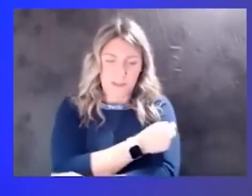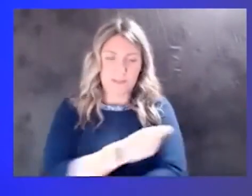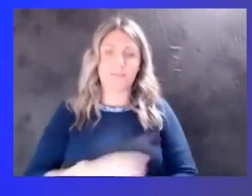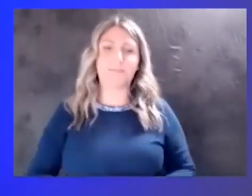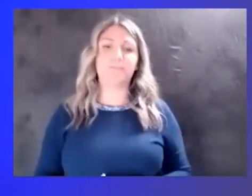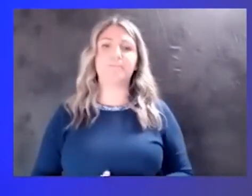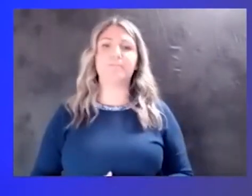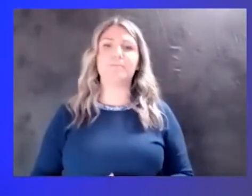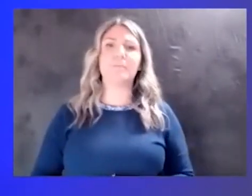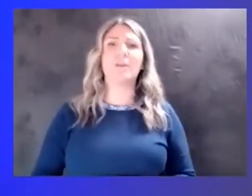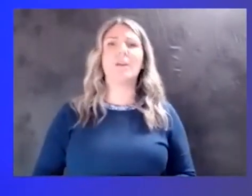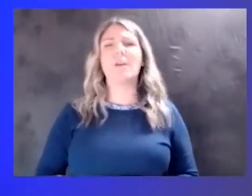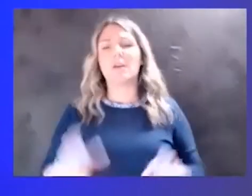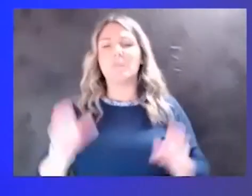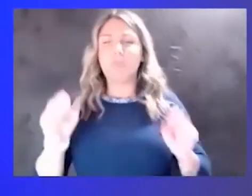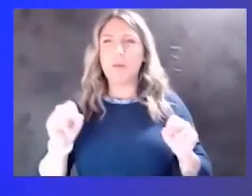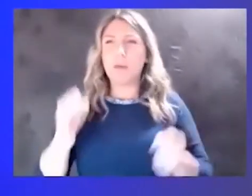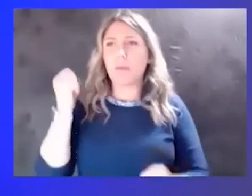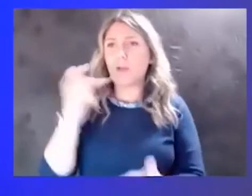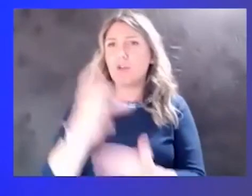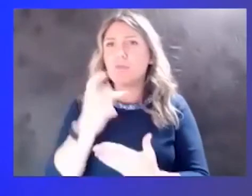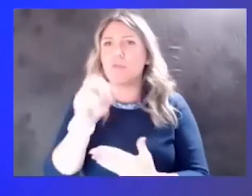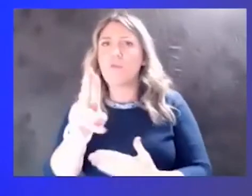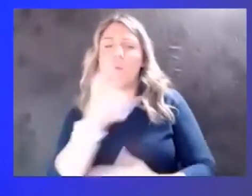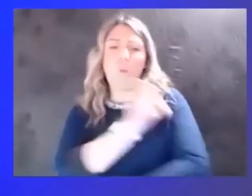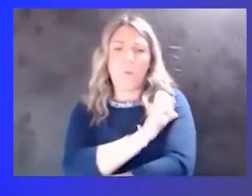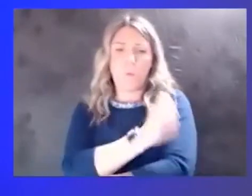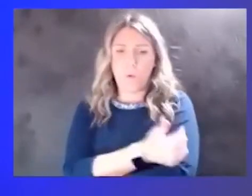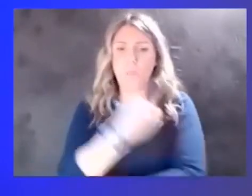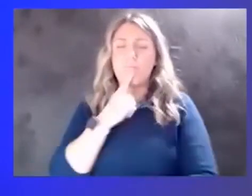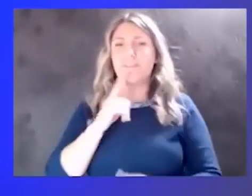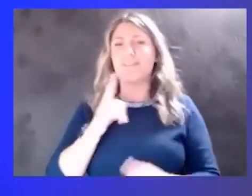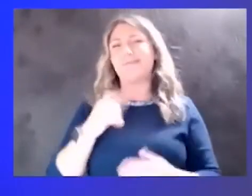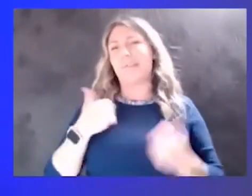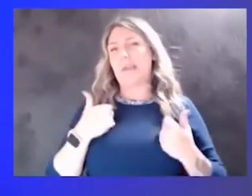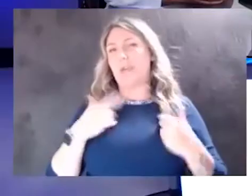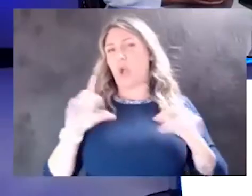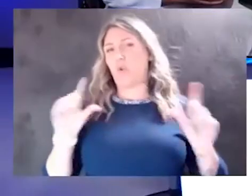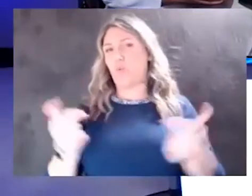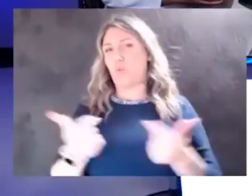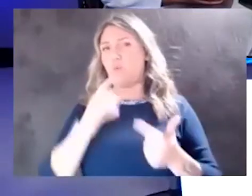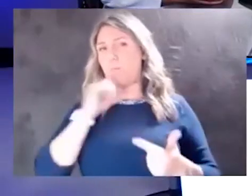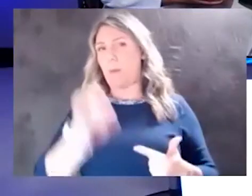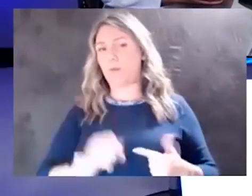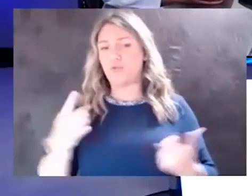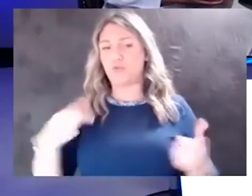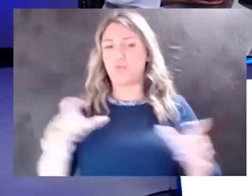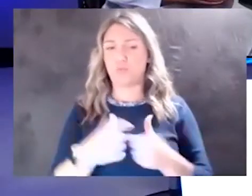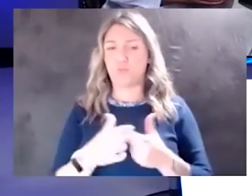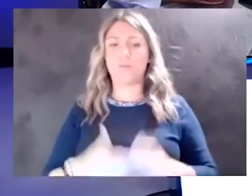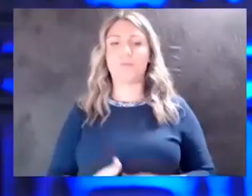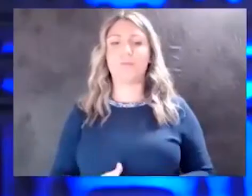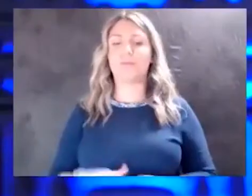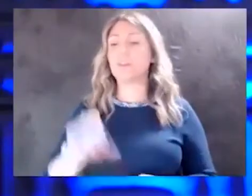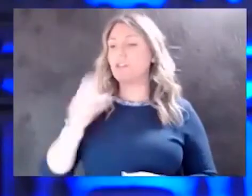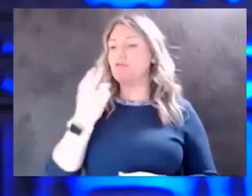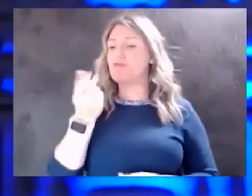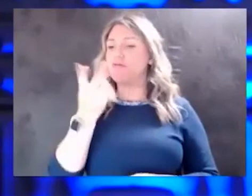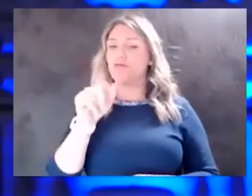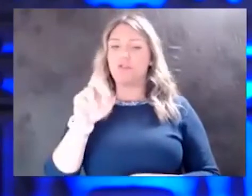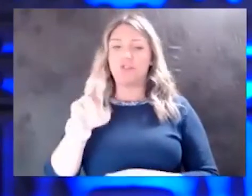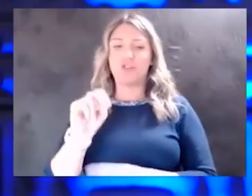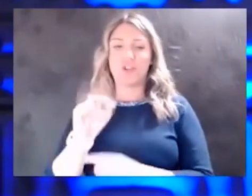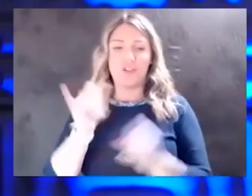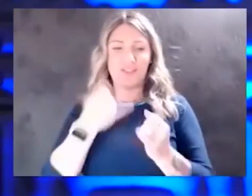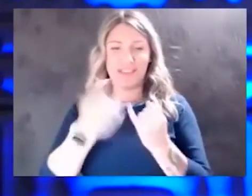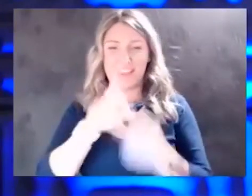probably approved or authorized for those younger age groups. And Sharon gets the last question today. She wants to know,